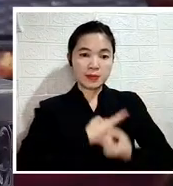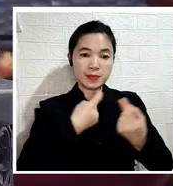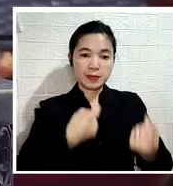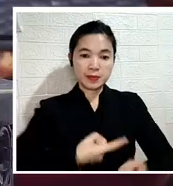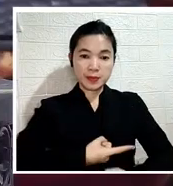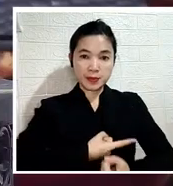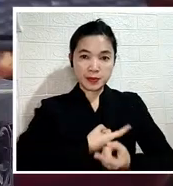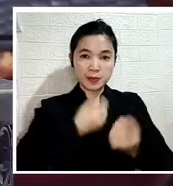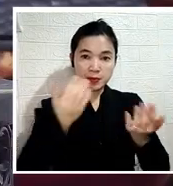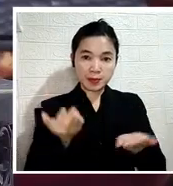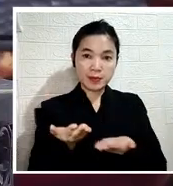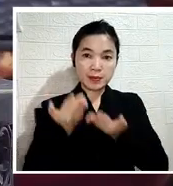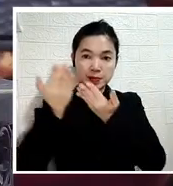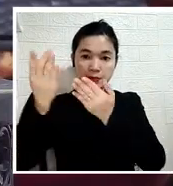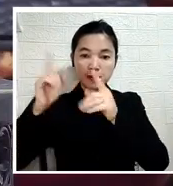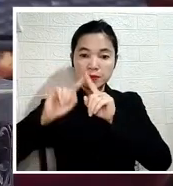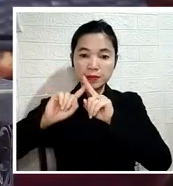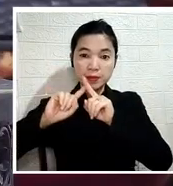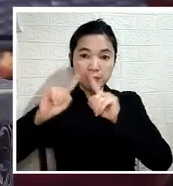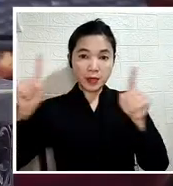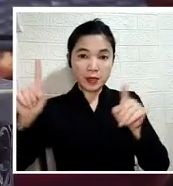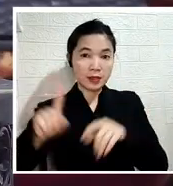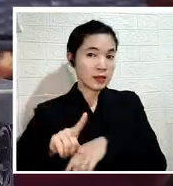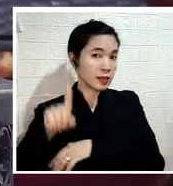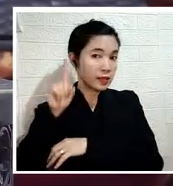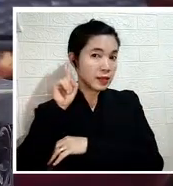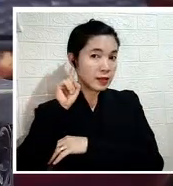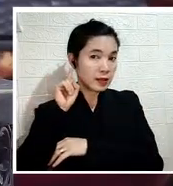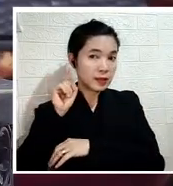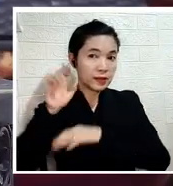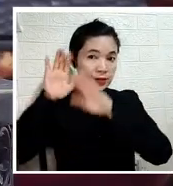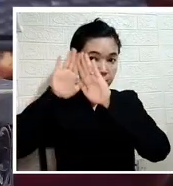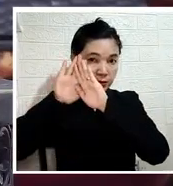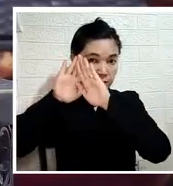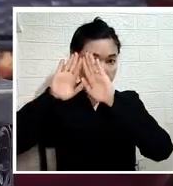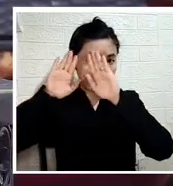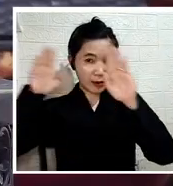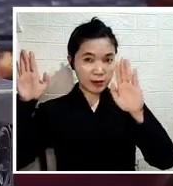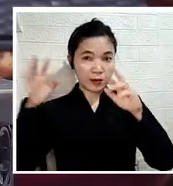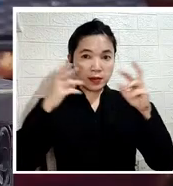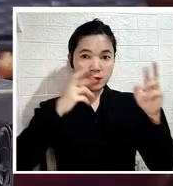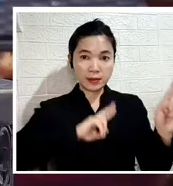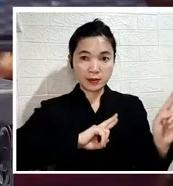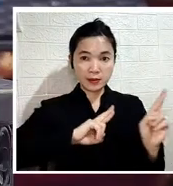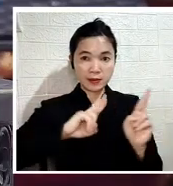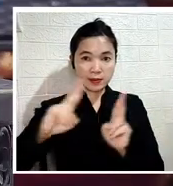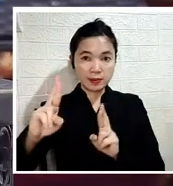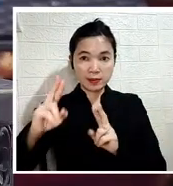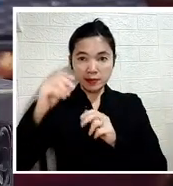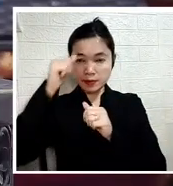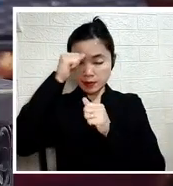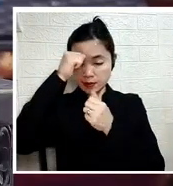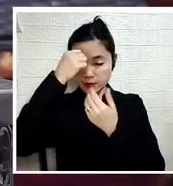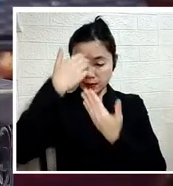ears open to obedience you gave me.